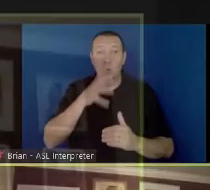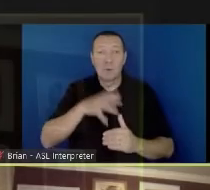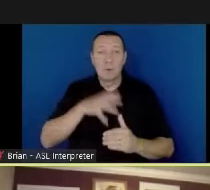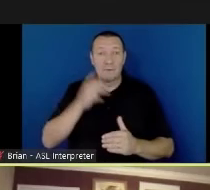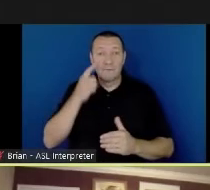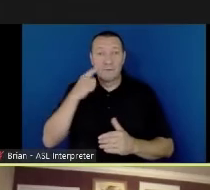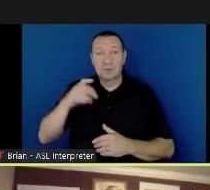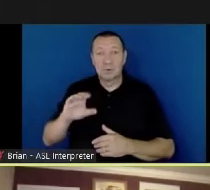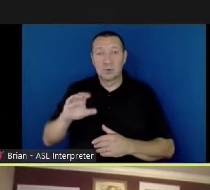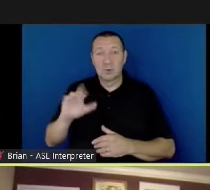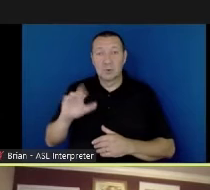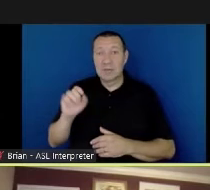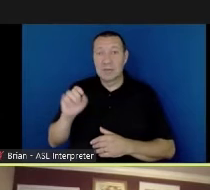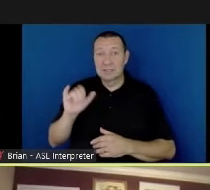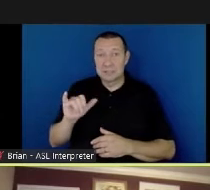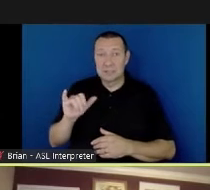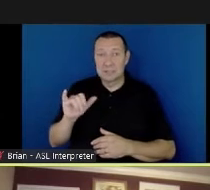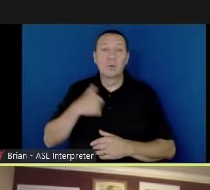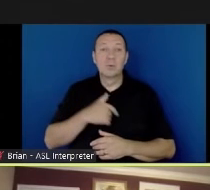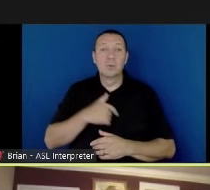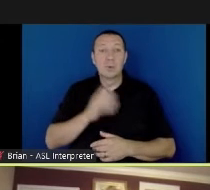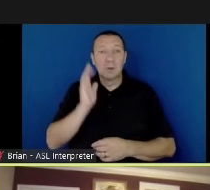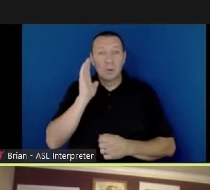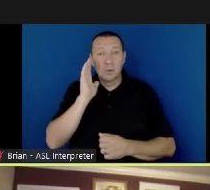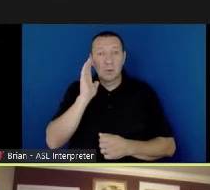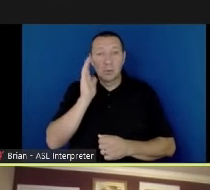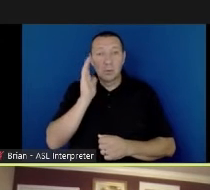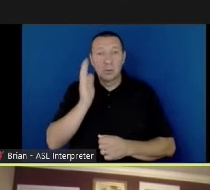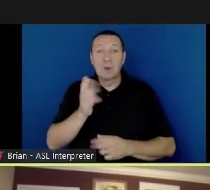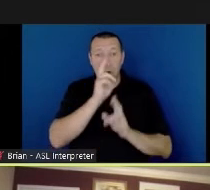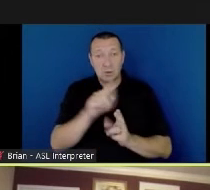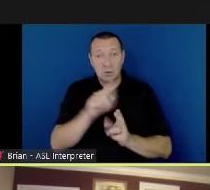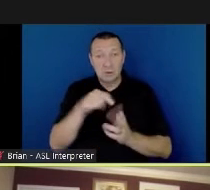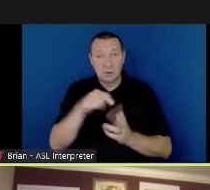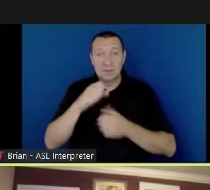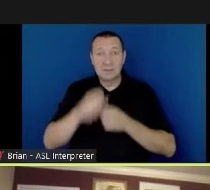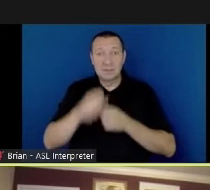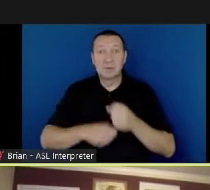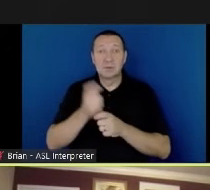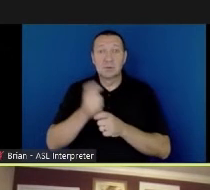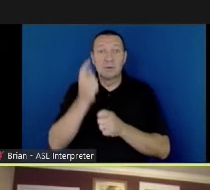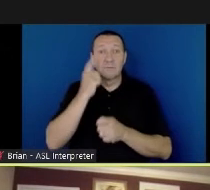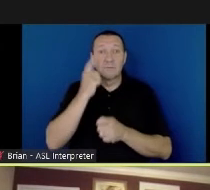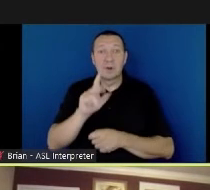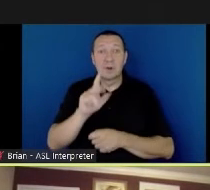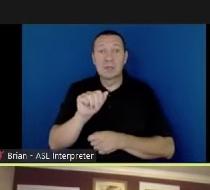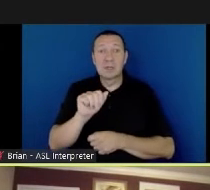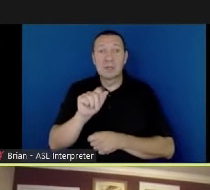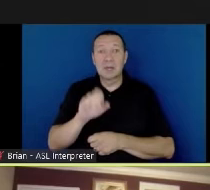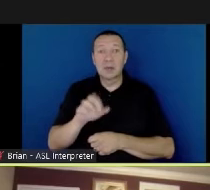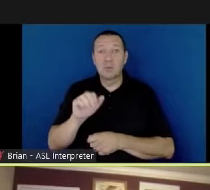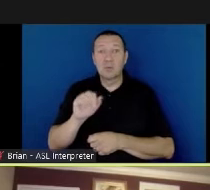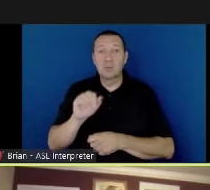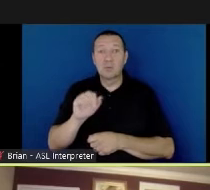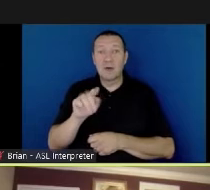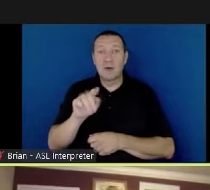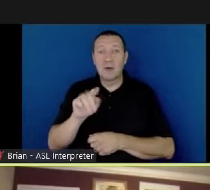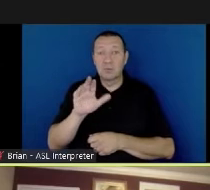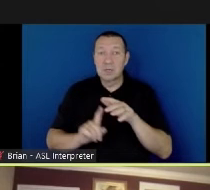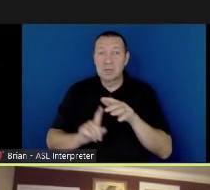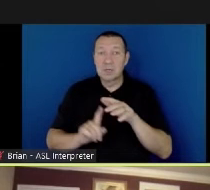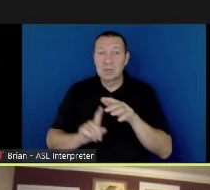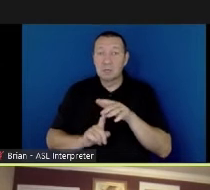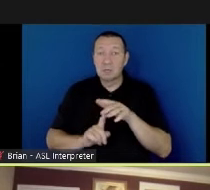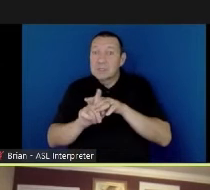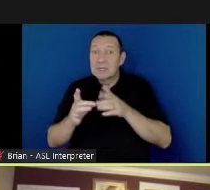Legacy, we are going to honor this year's winner of the Kate Raftery Emerging Leader Award. This is only